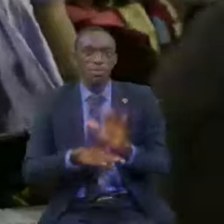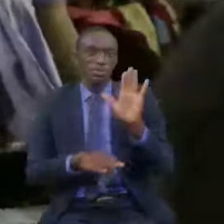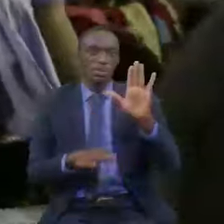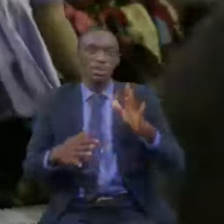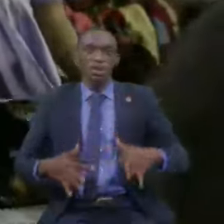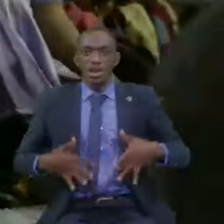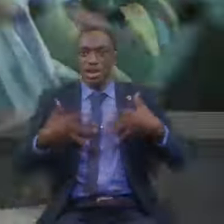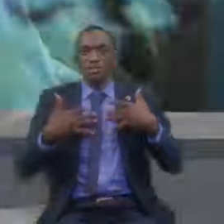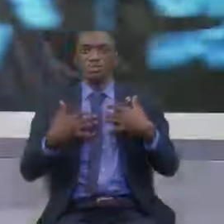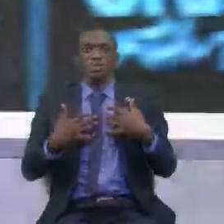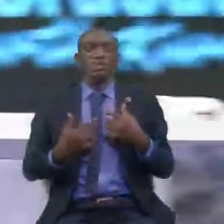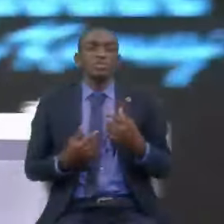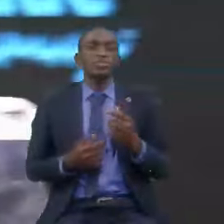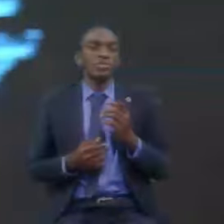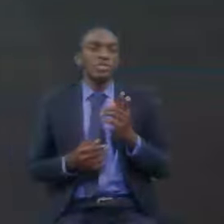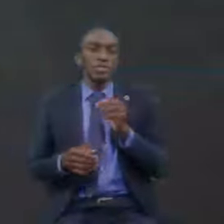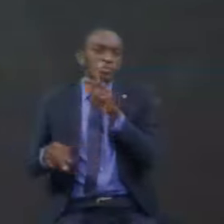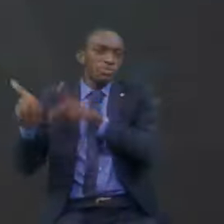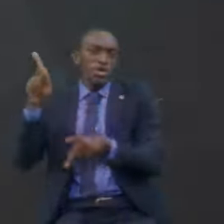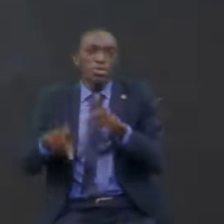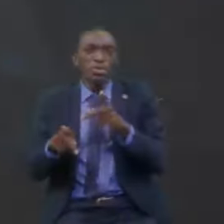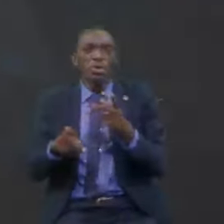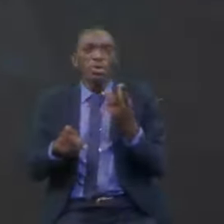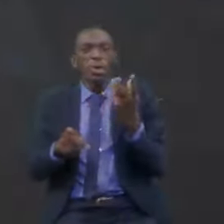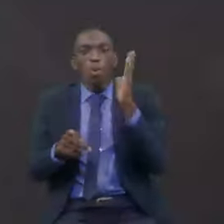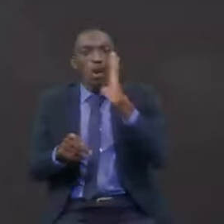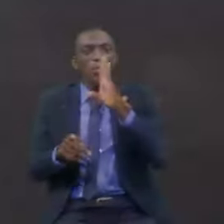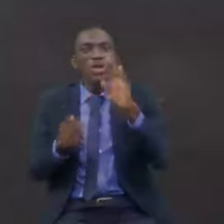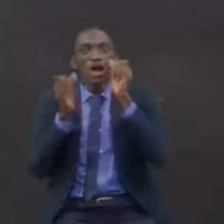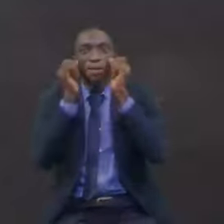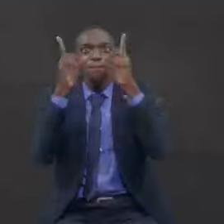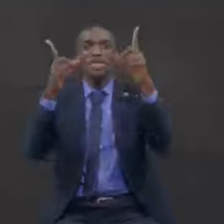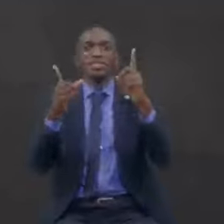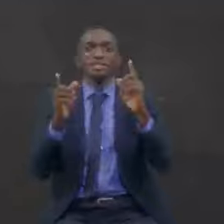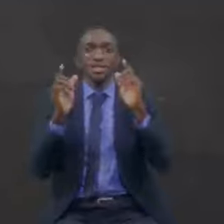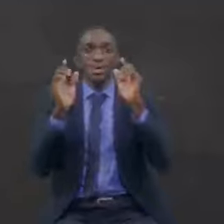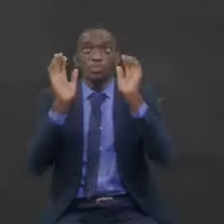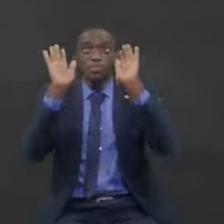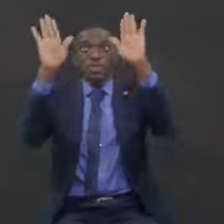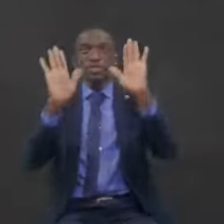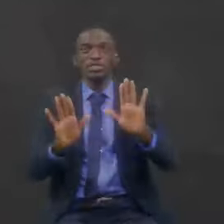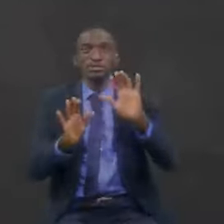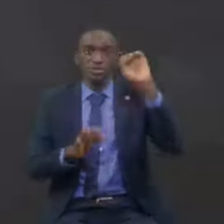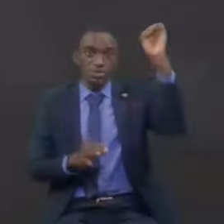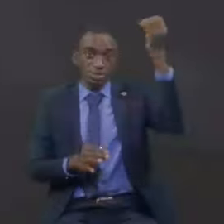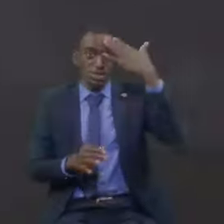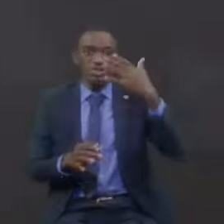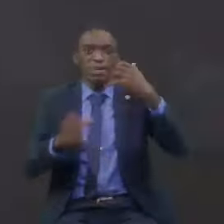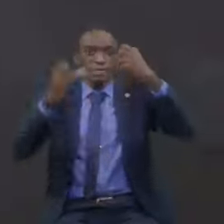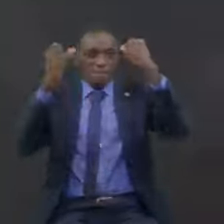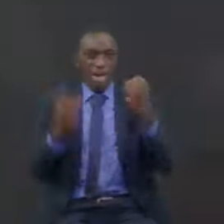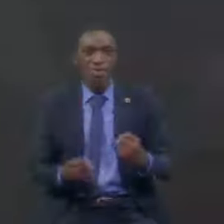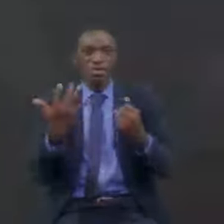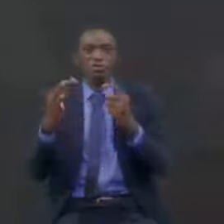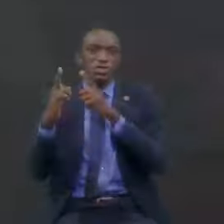at the amazing grace, amazing power of the Lord in your life tonight,